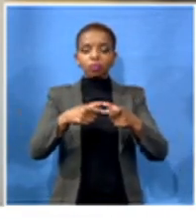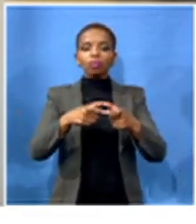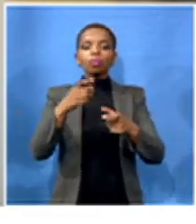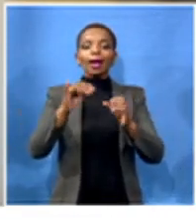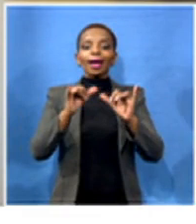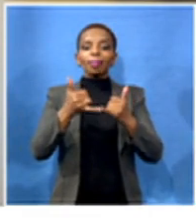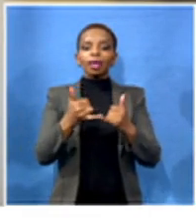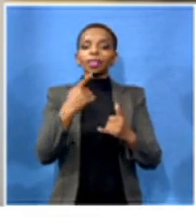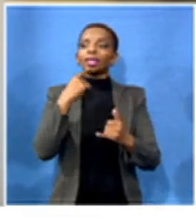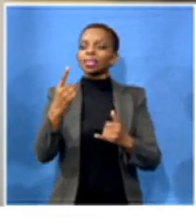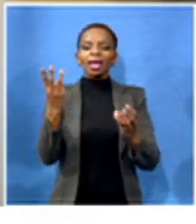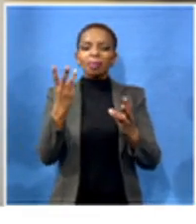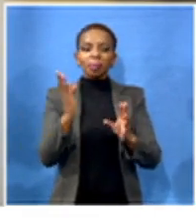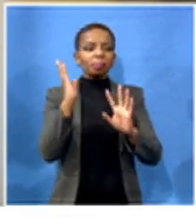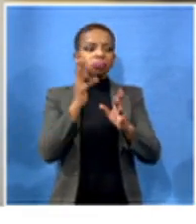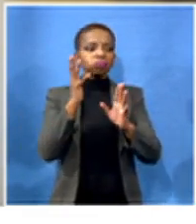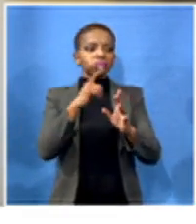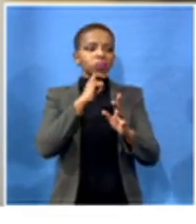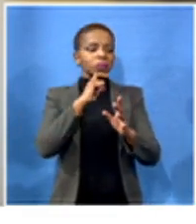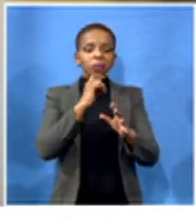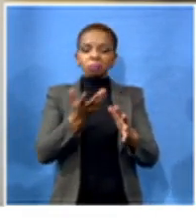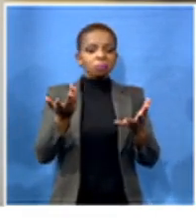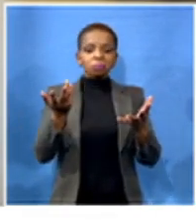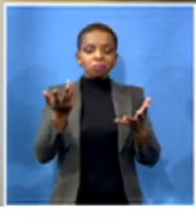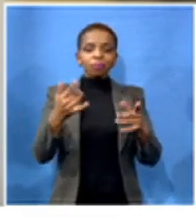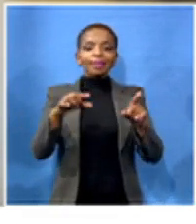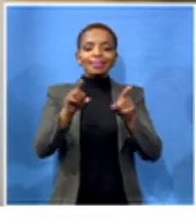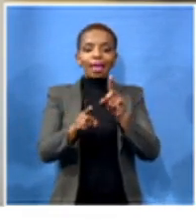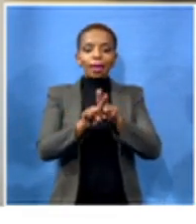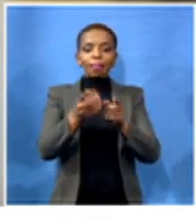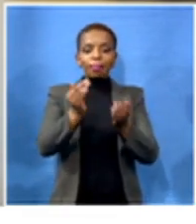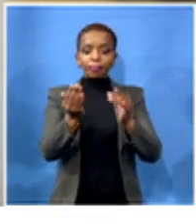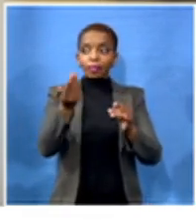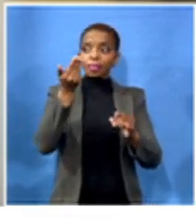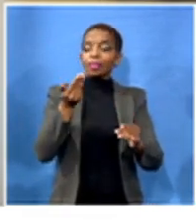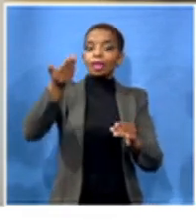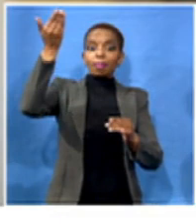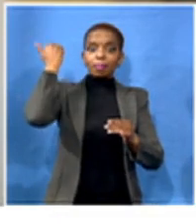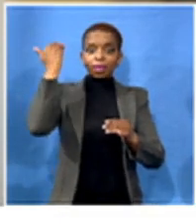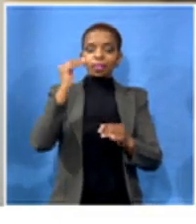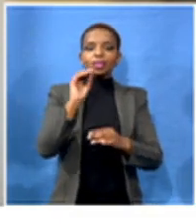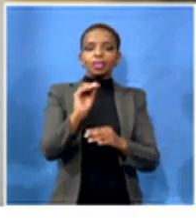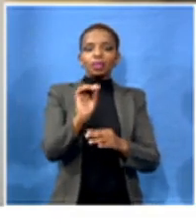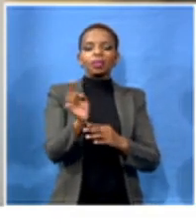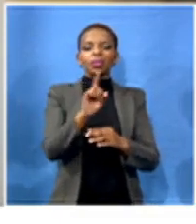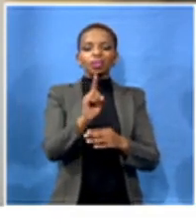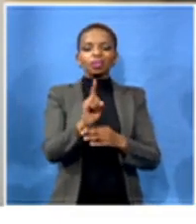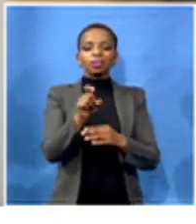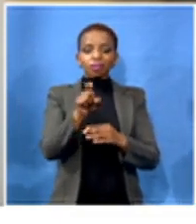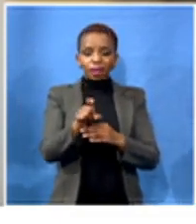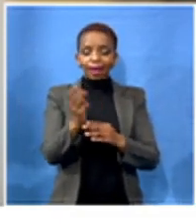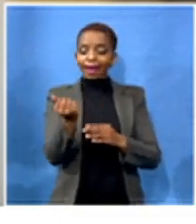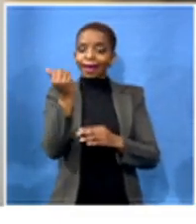the euphoria had passed, there was almost a compensatory claims experience. Now,